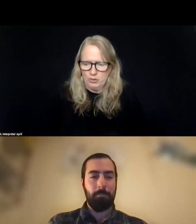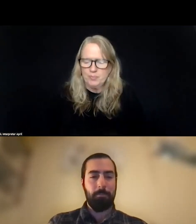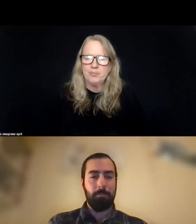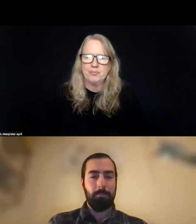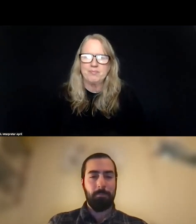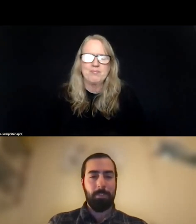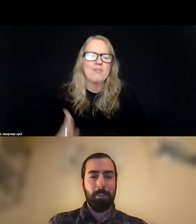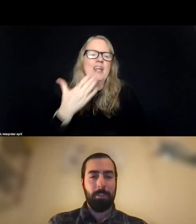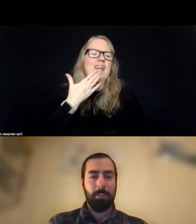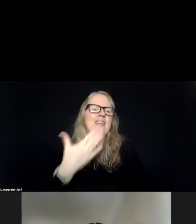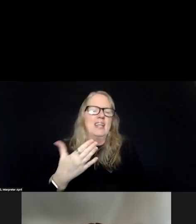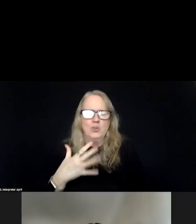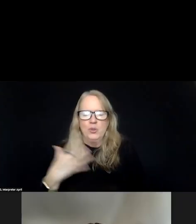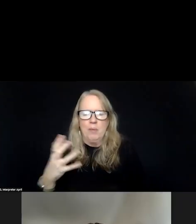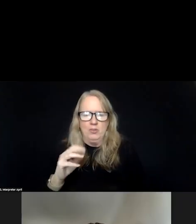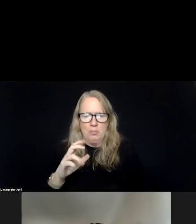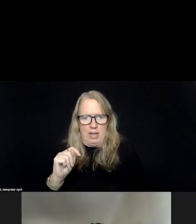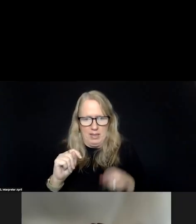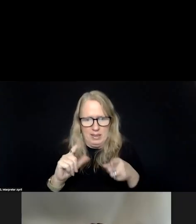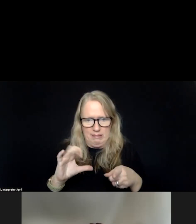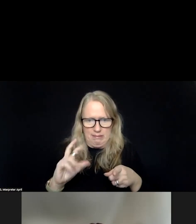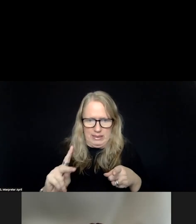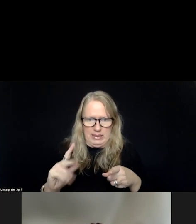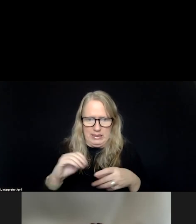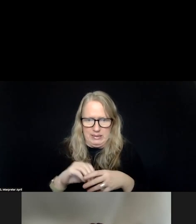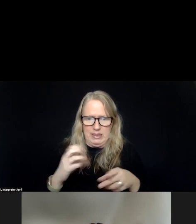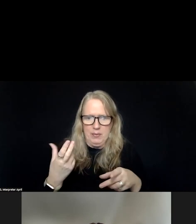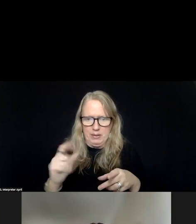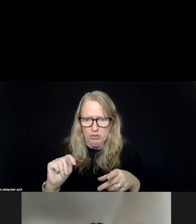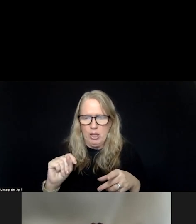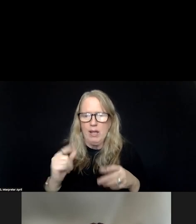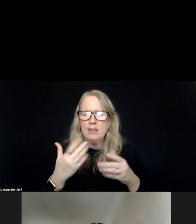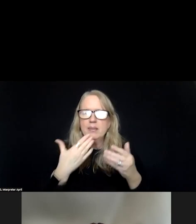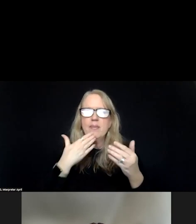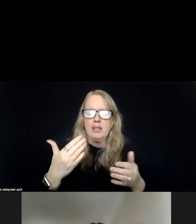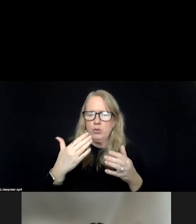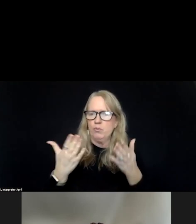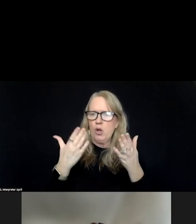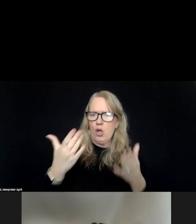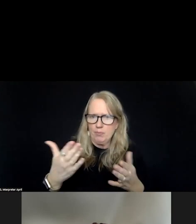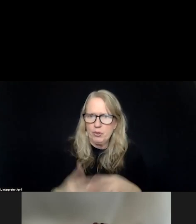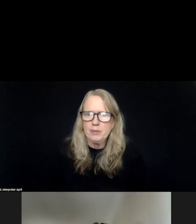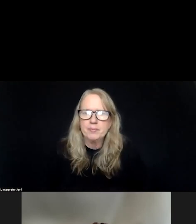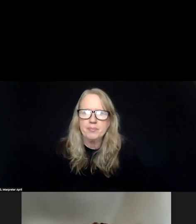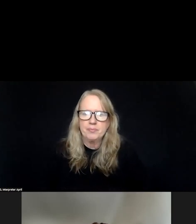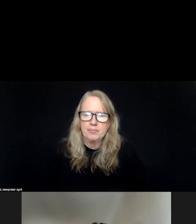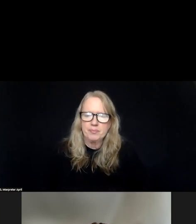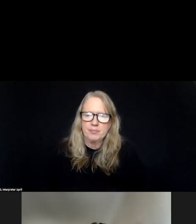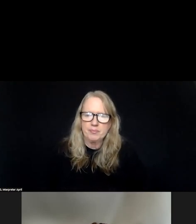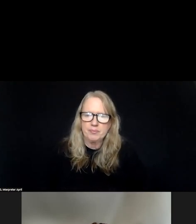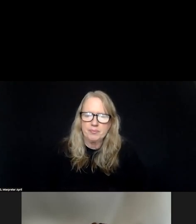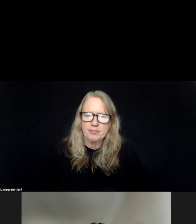you so much, Matt. And the link's there in the chat and your email as well. So thanks for offering for people to send you